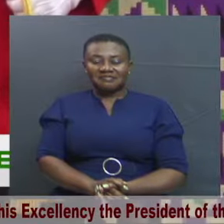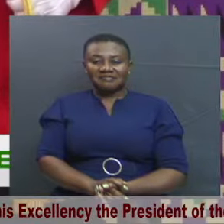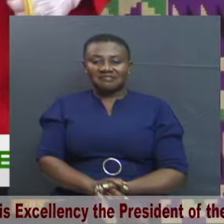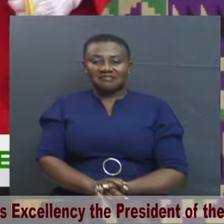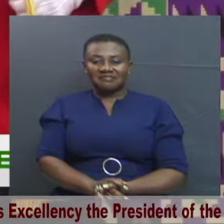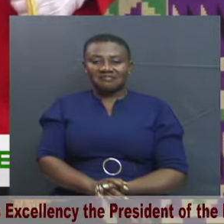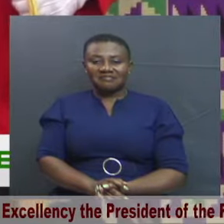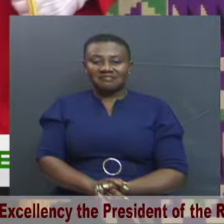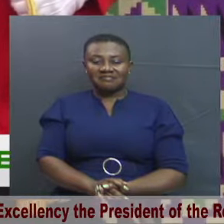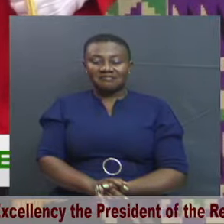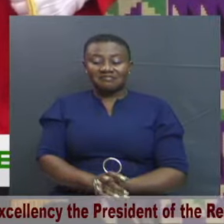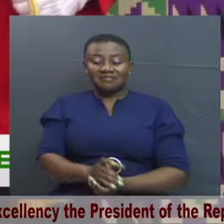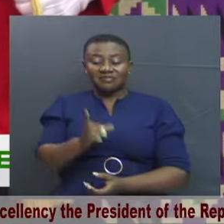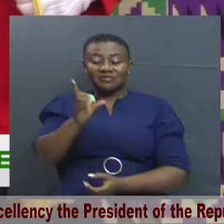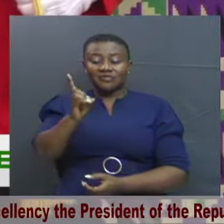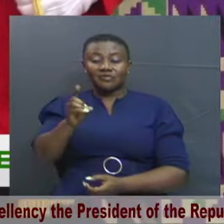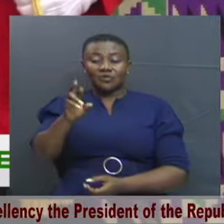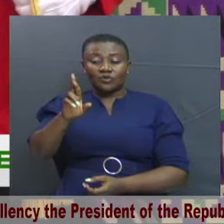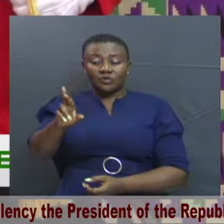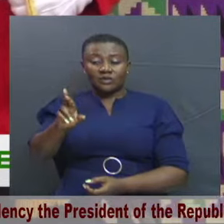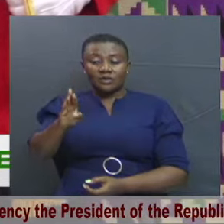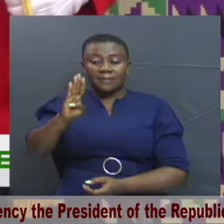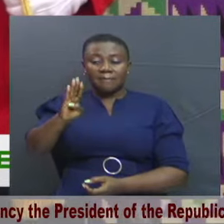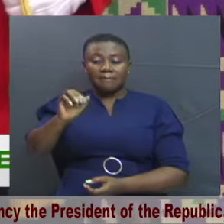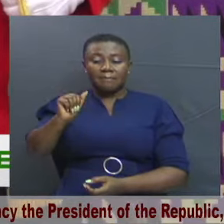president Dr Muhammad